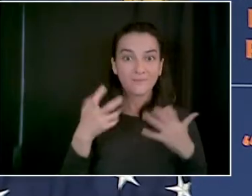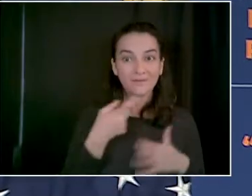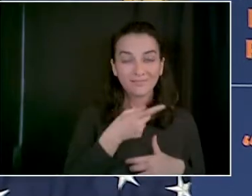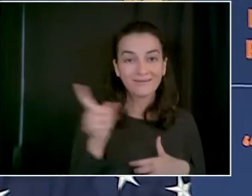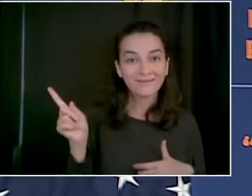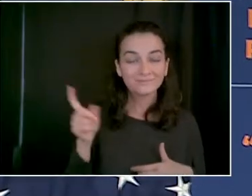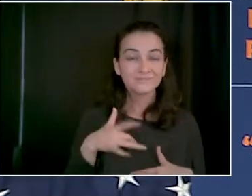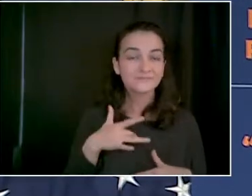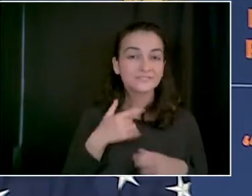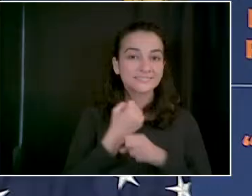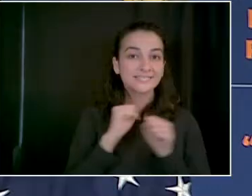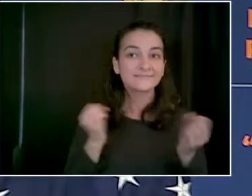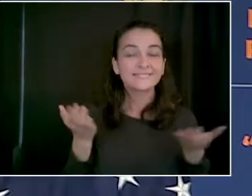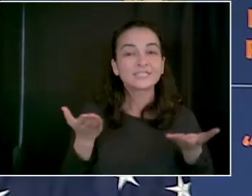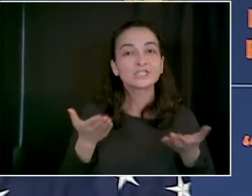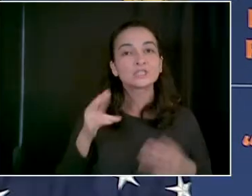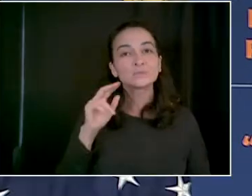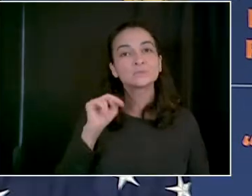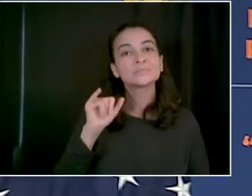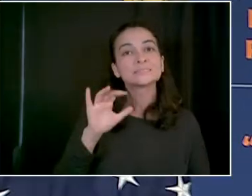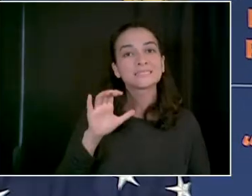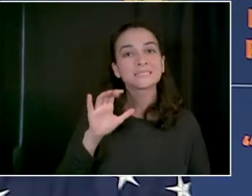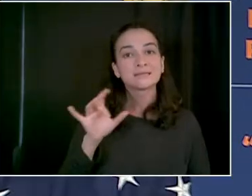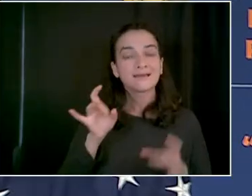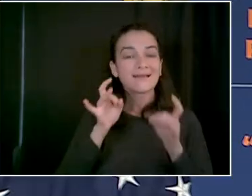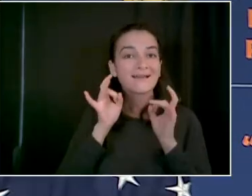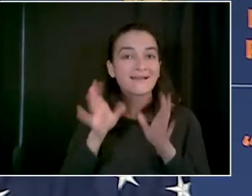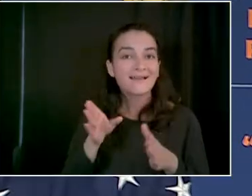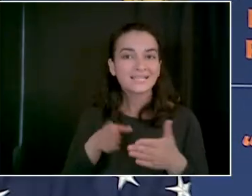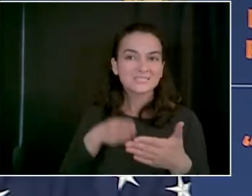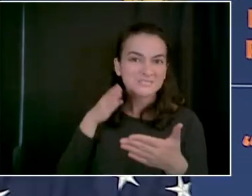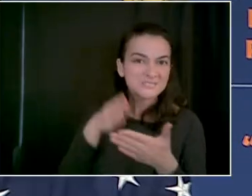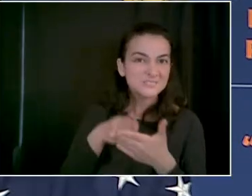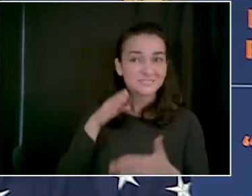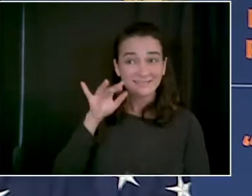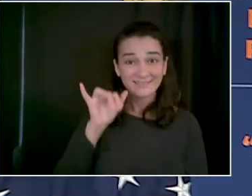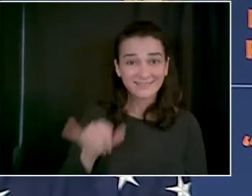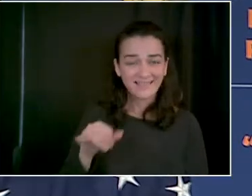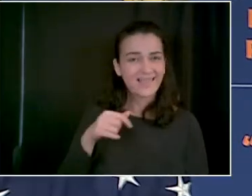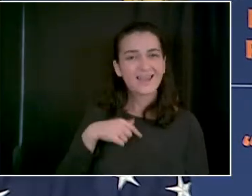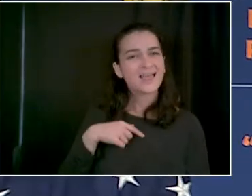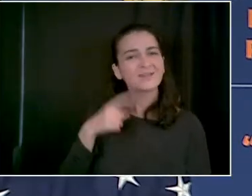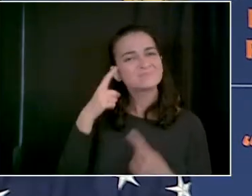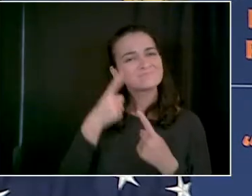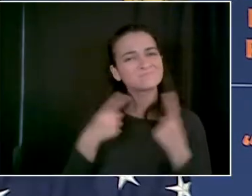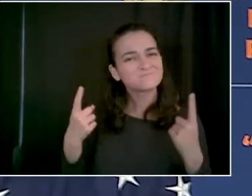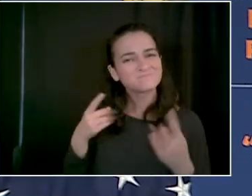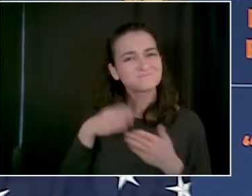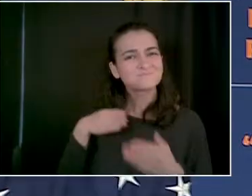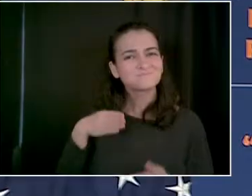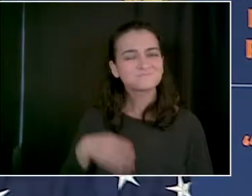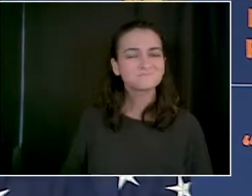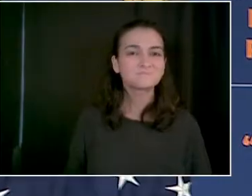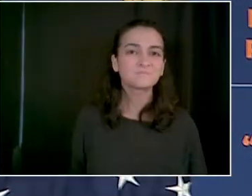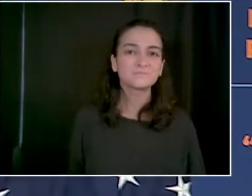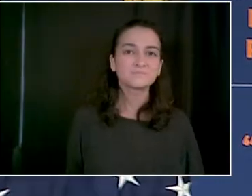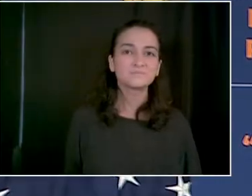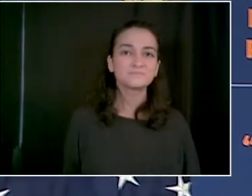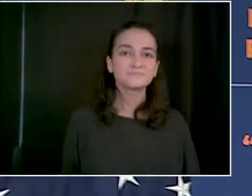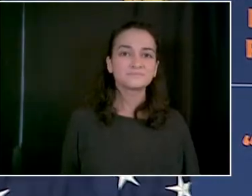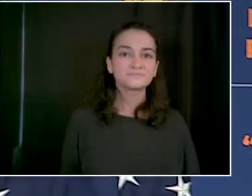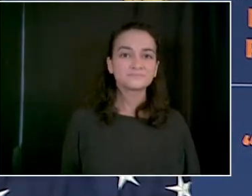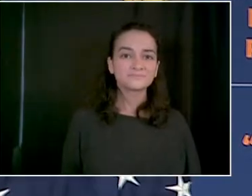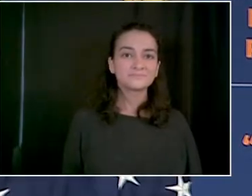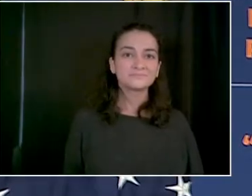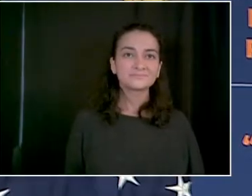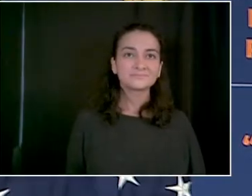hate. And I will hope that not only Andrew and others, but I think everyone should talk about that this